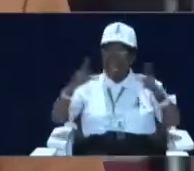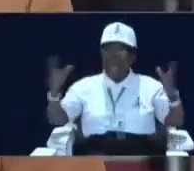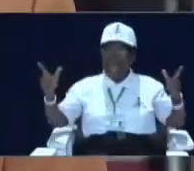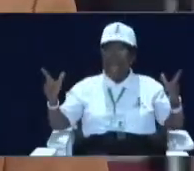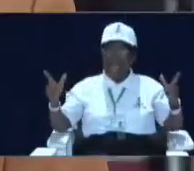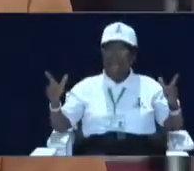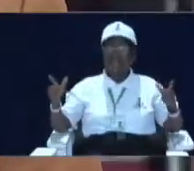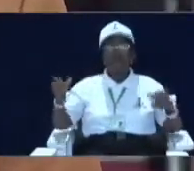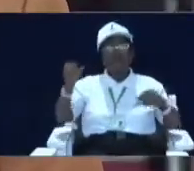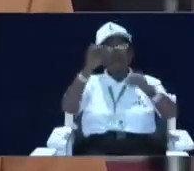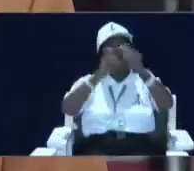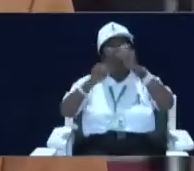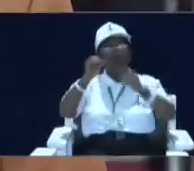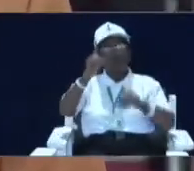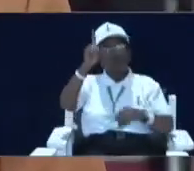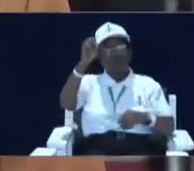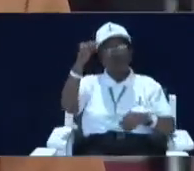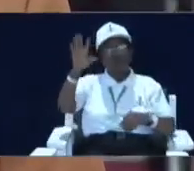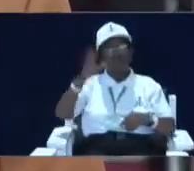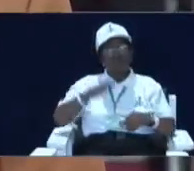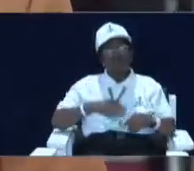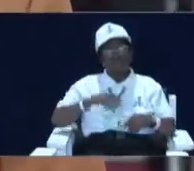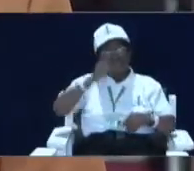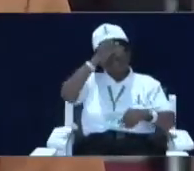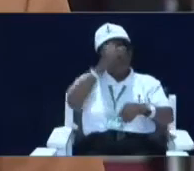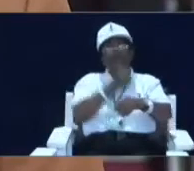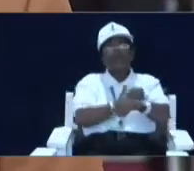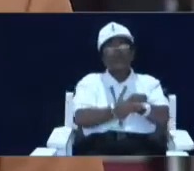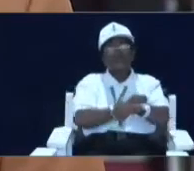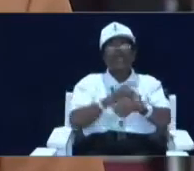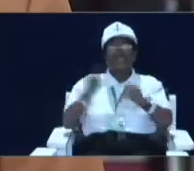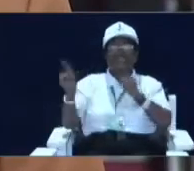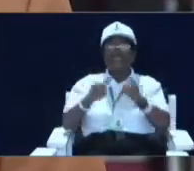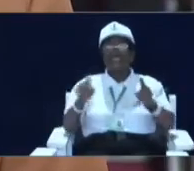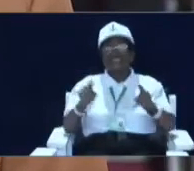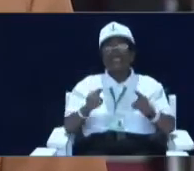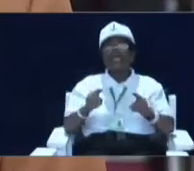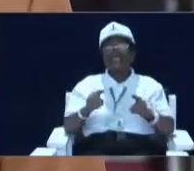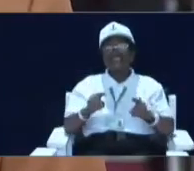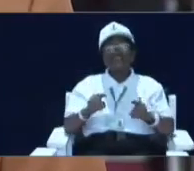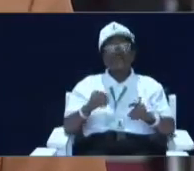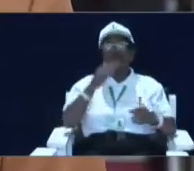Oh, one of my sons did an extremely beautiful work on that,